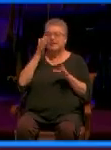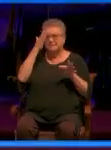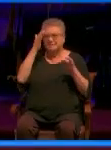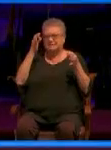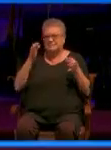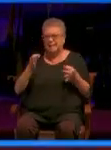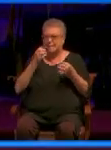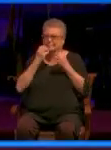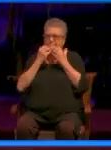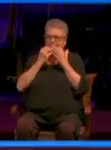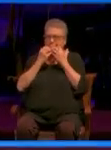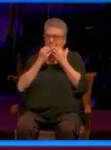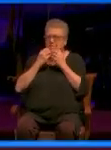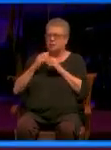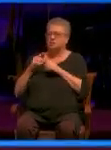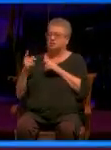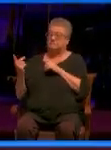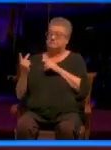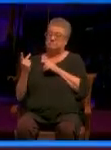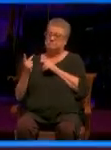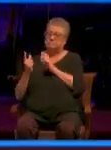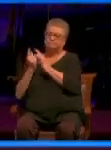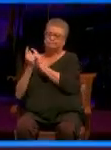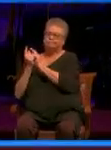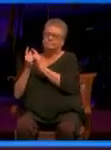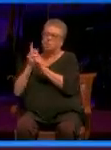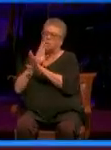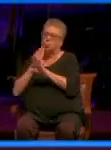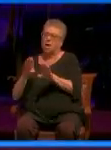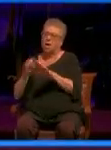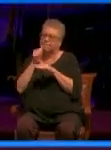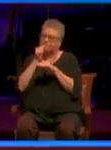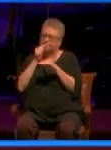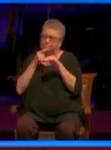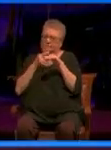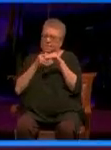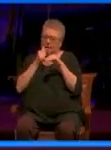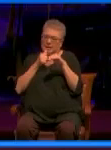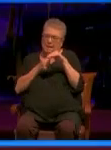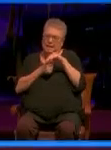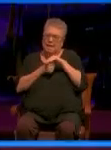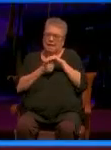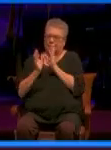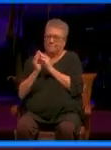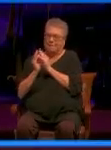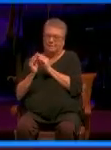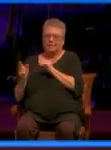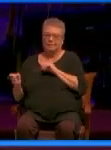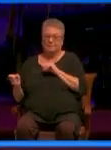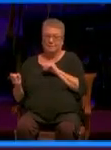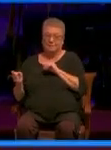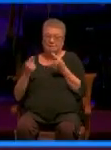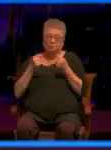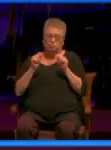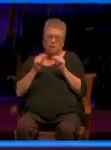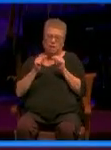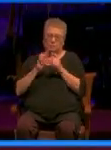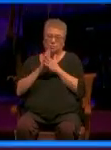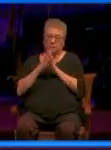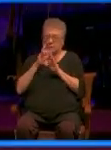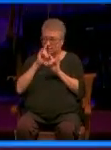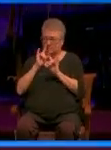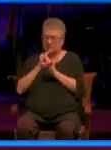a single, quiet, secret meeting with Esau. He is trying to be